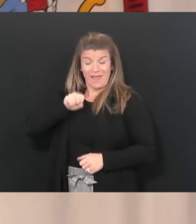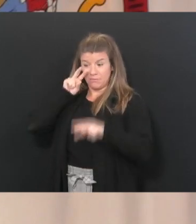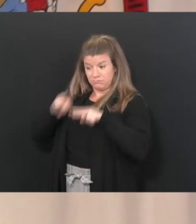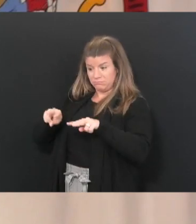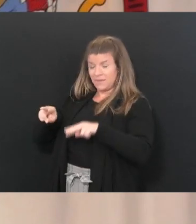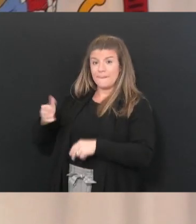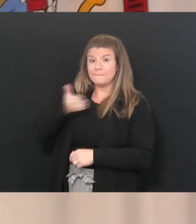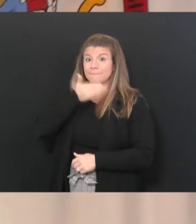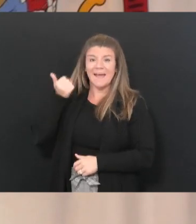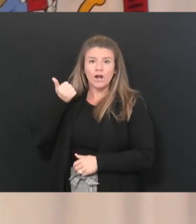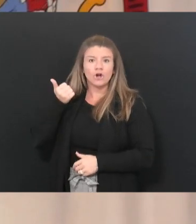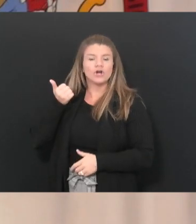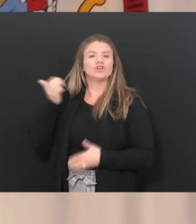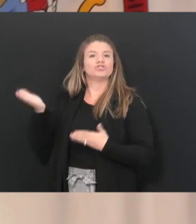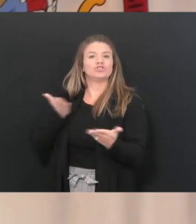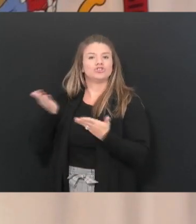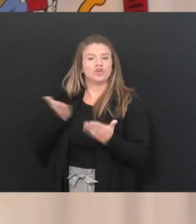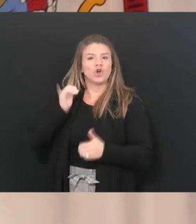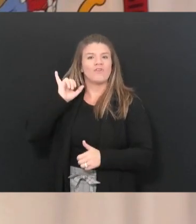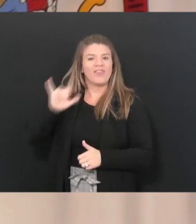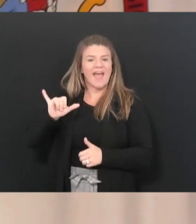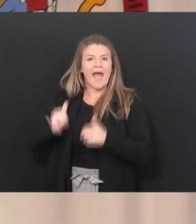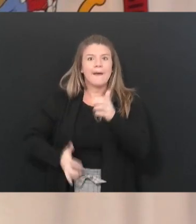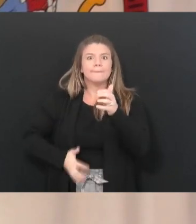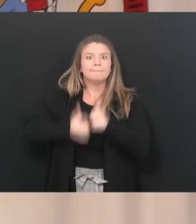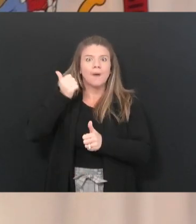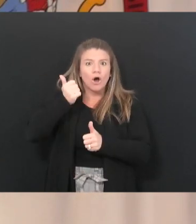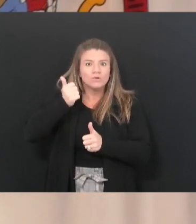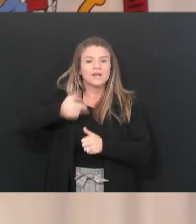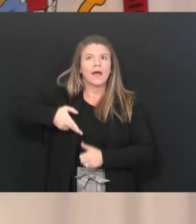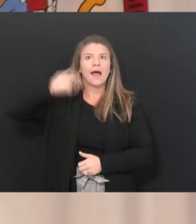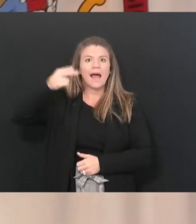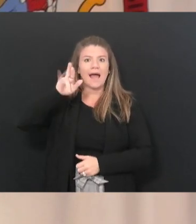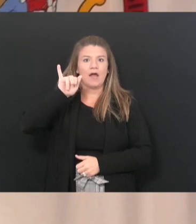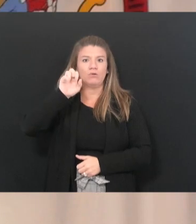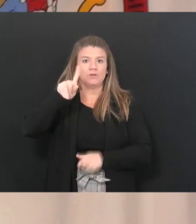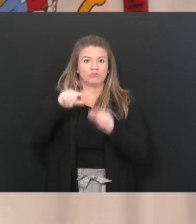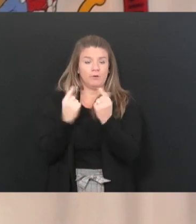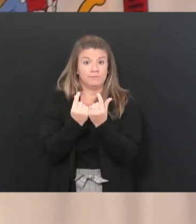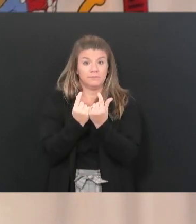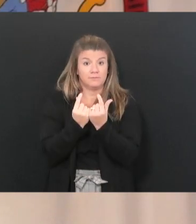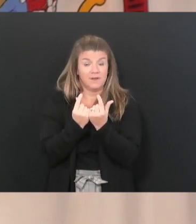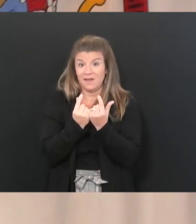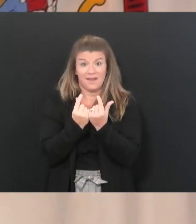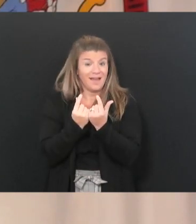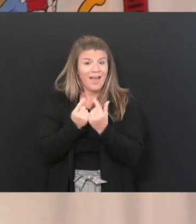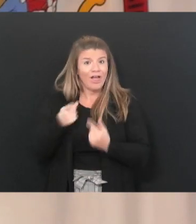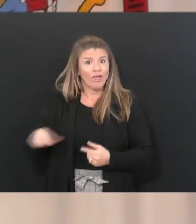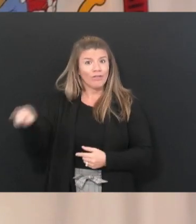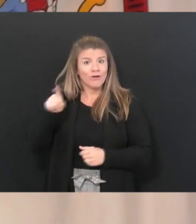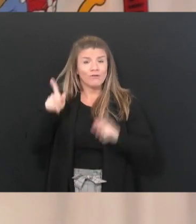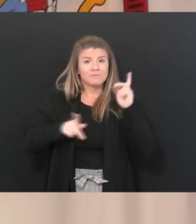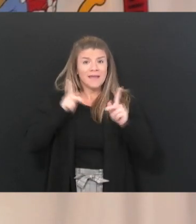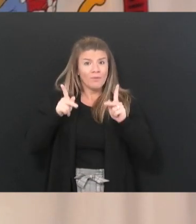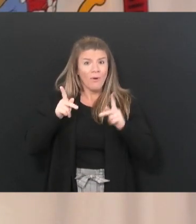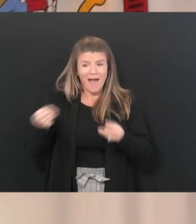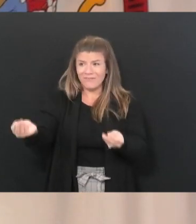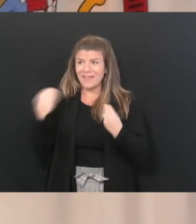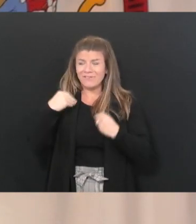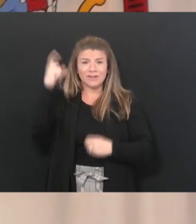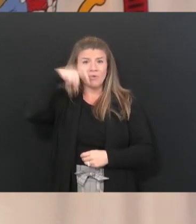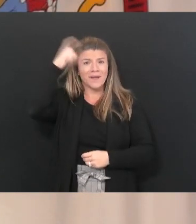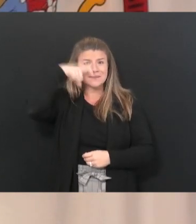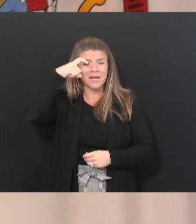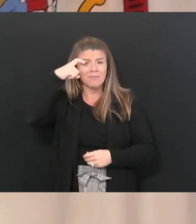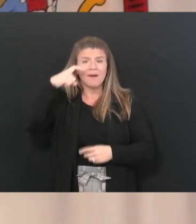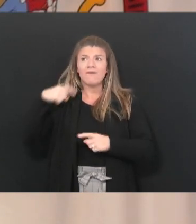better serve our most elderly and the people that have given us wisdom in many ways for